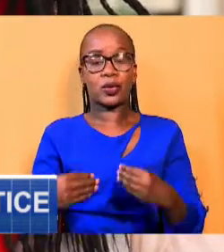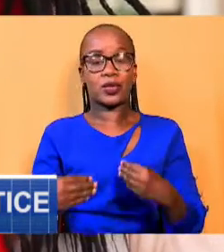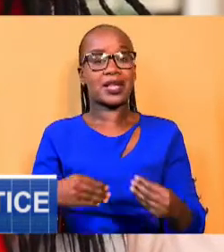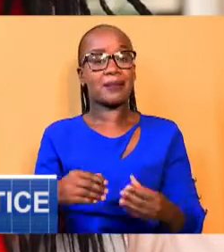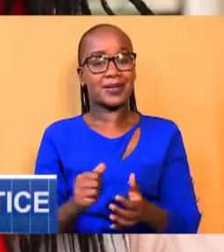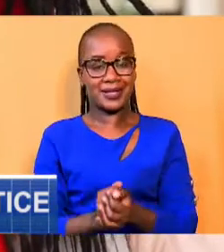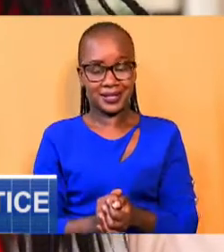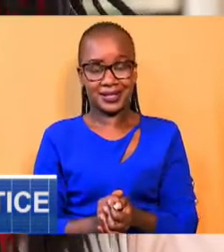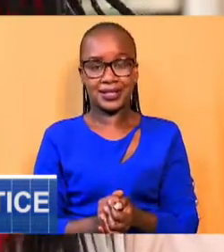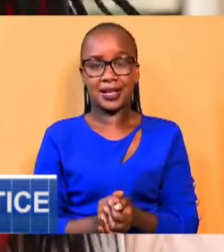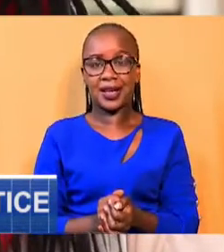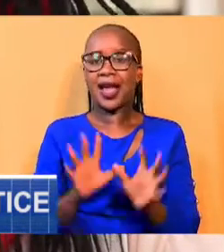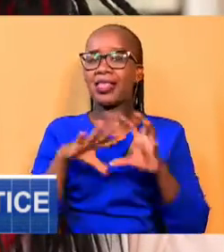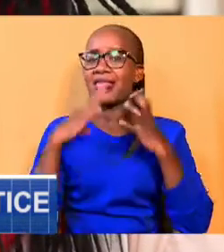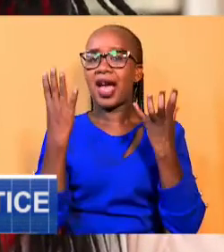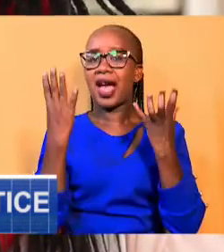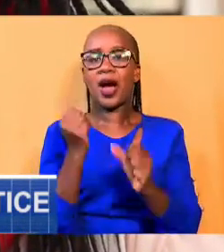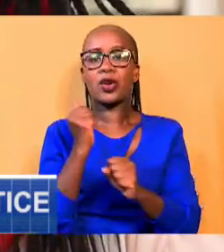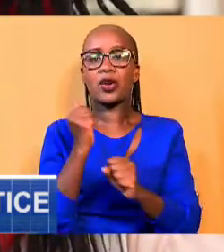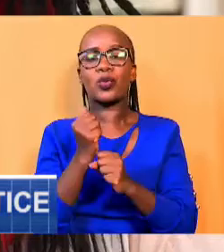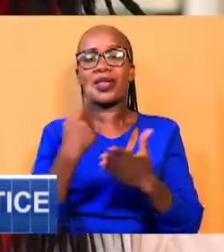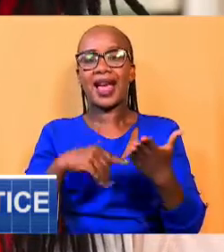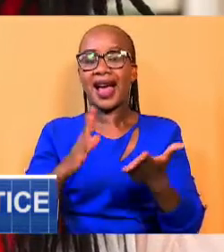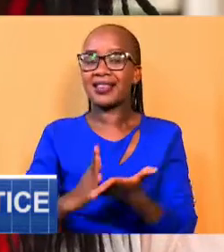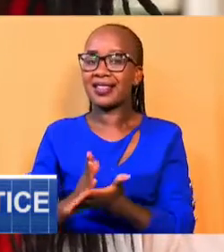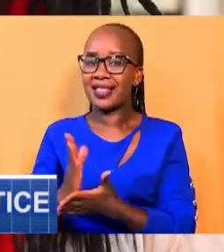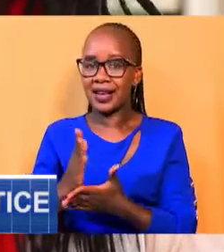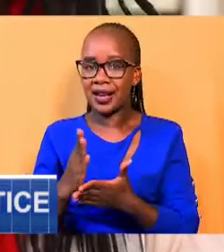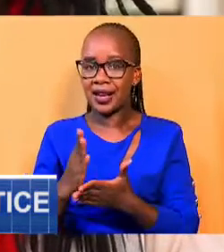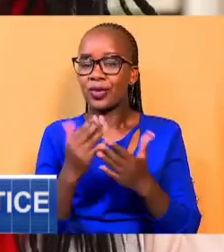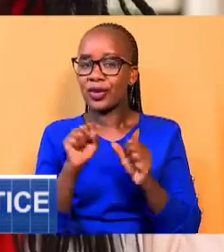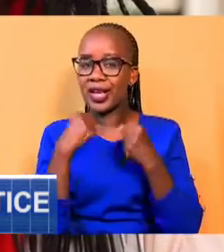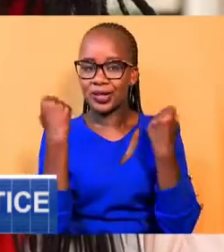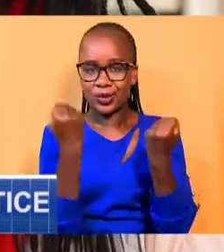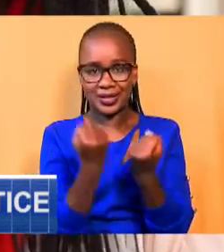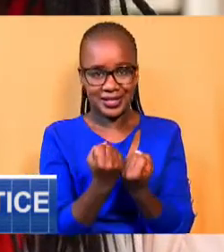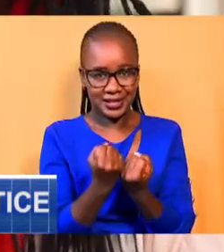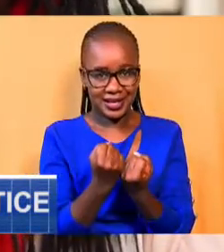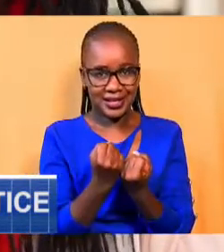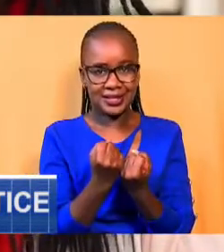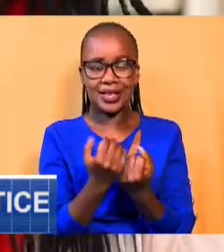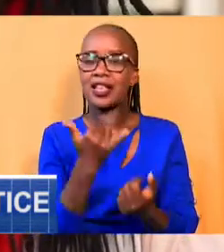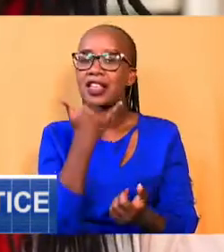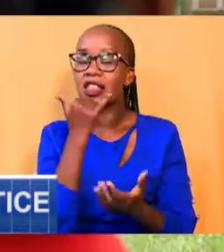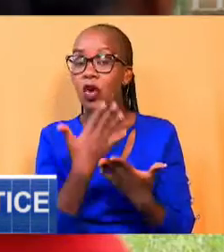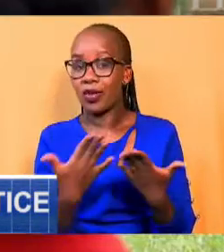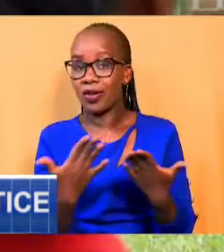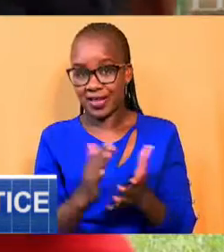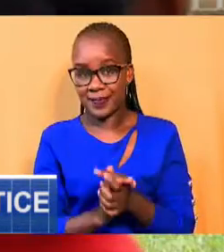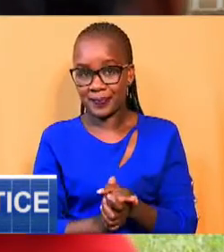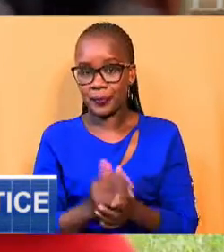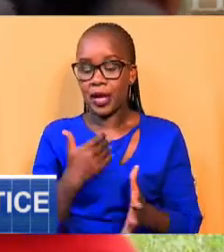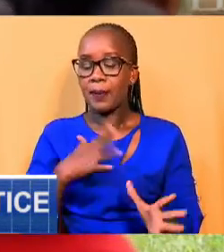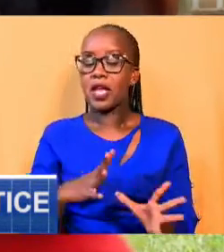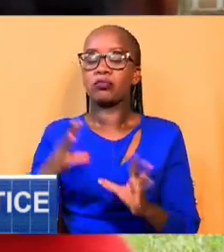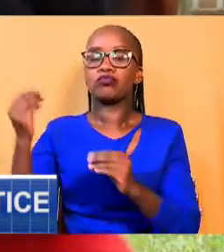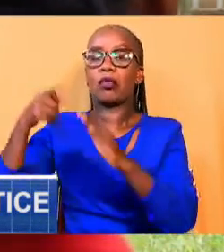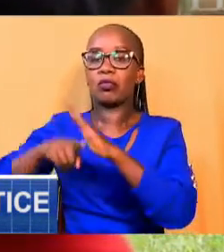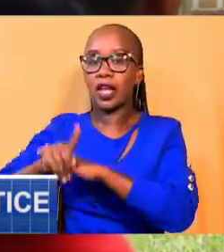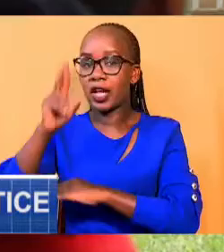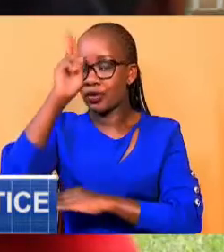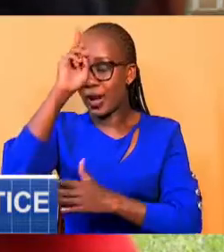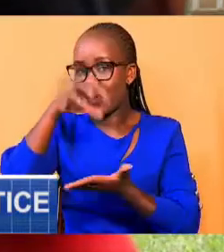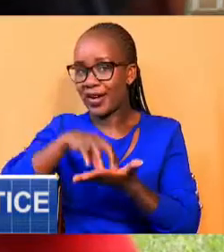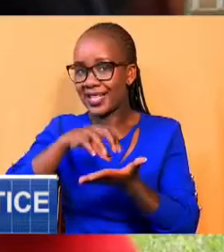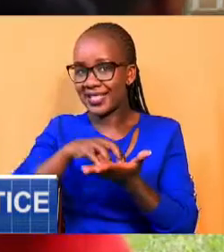disability. And in their world, they're doing the right thing. To their society, they're doing the wrong thing. Nikaenda police